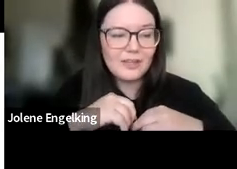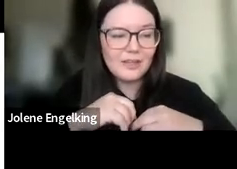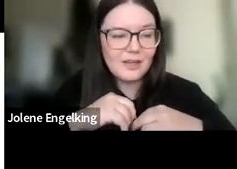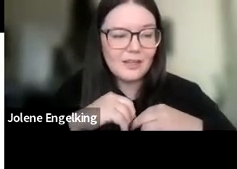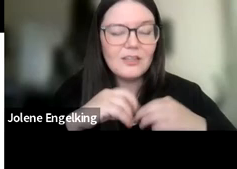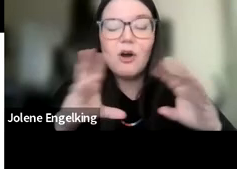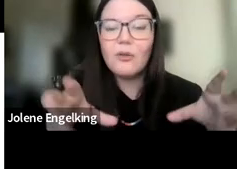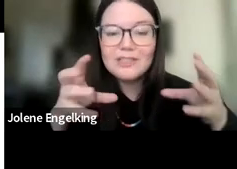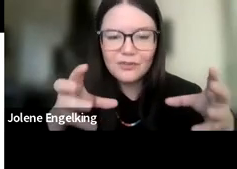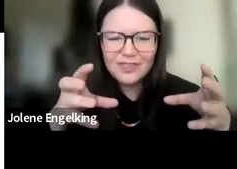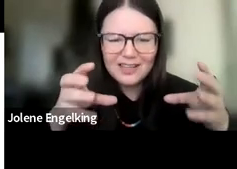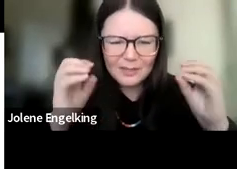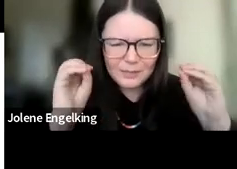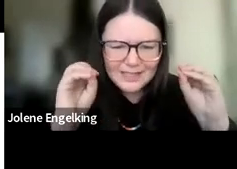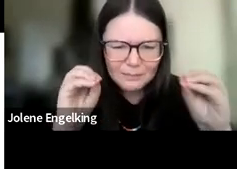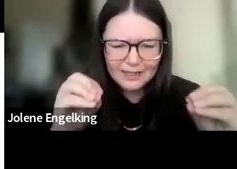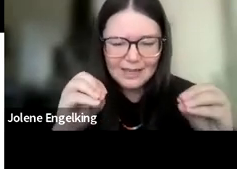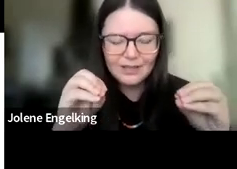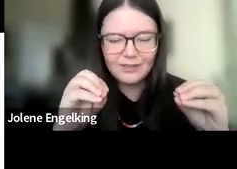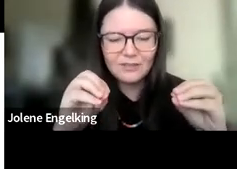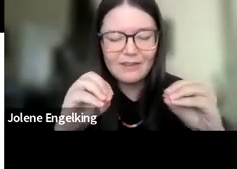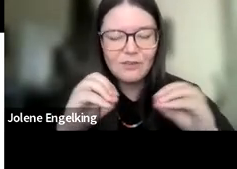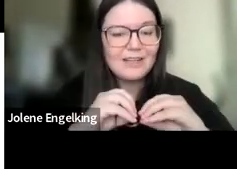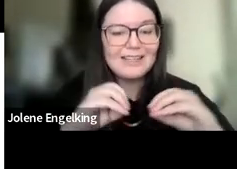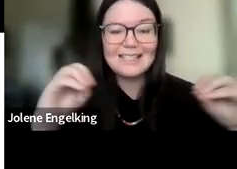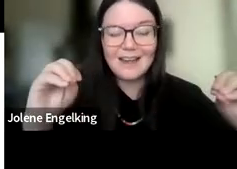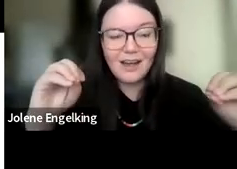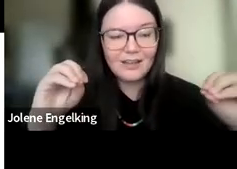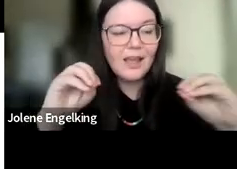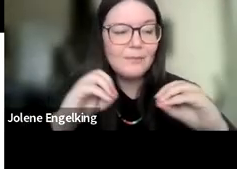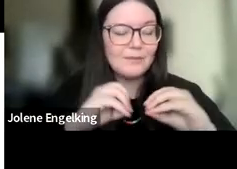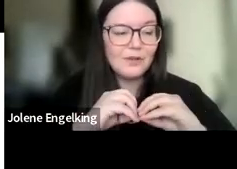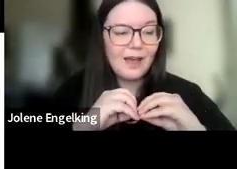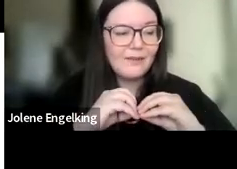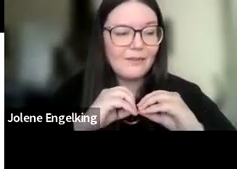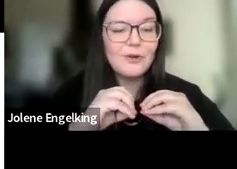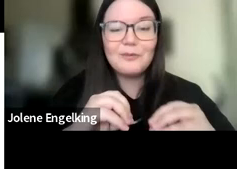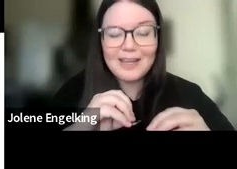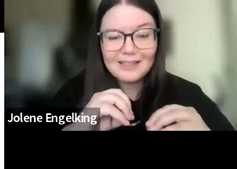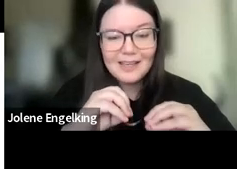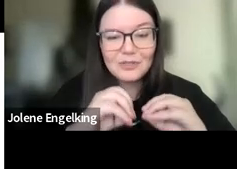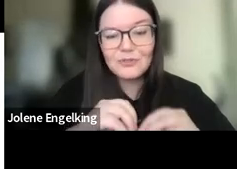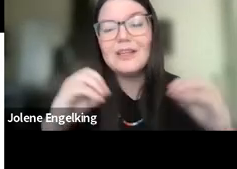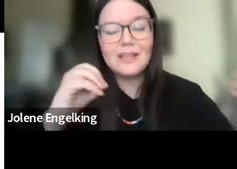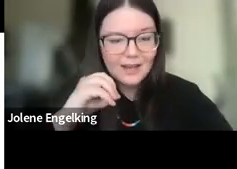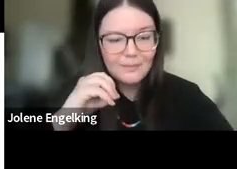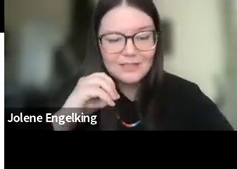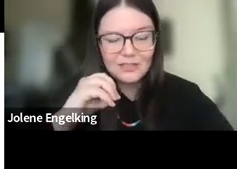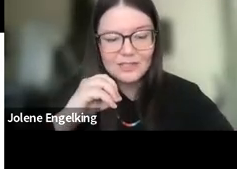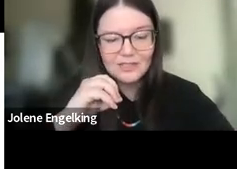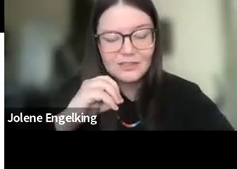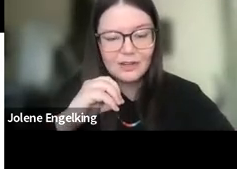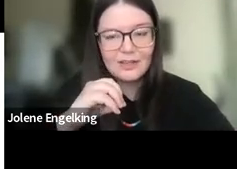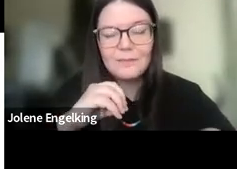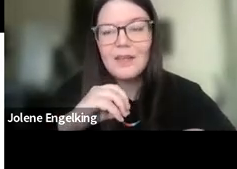were in, all those different things that place blame on the survivor when it is not. People have every right to drink and to not be